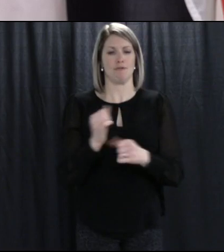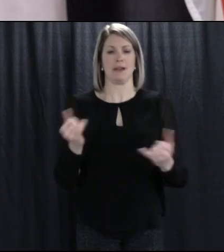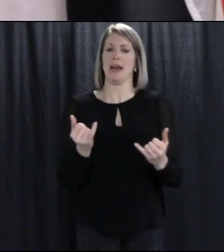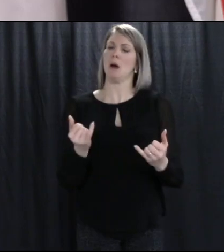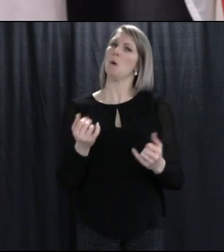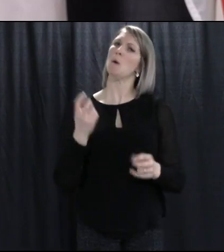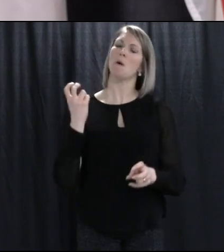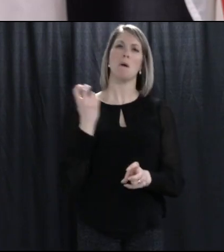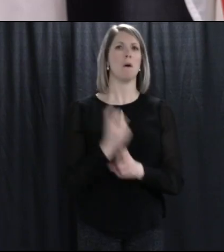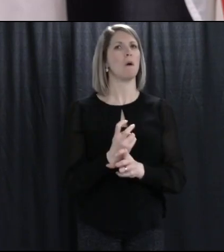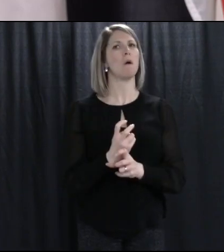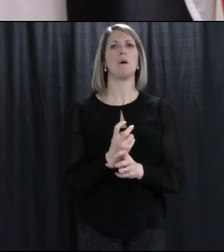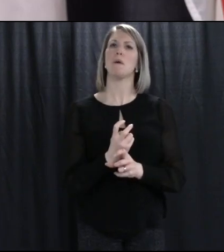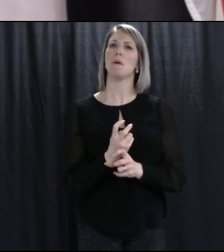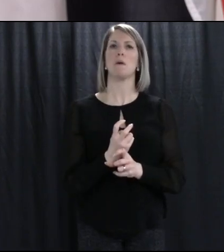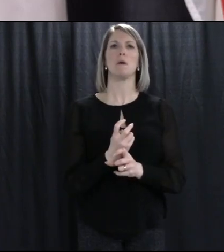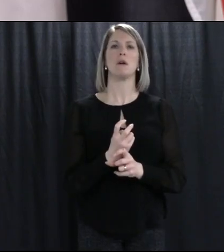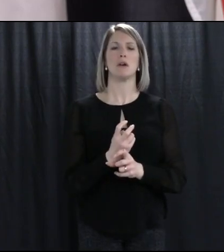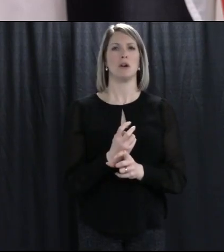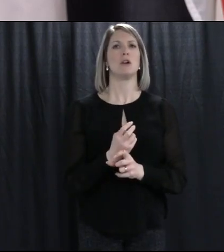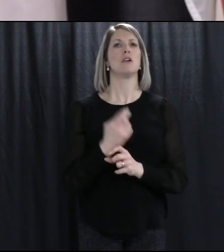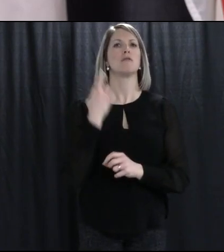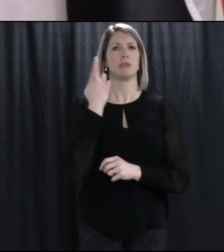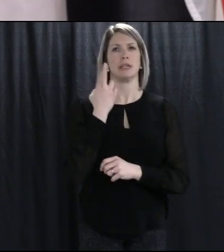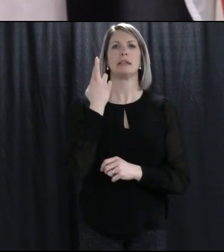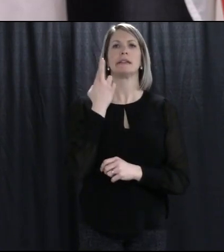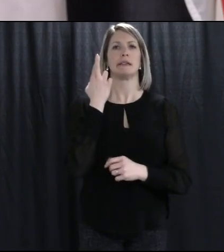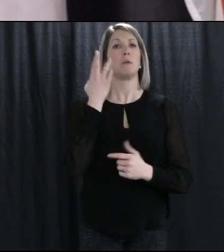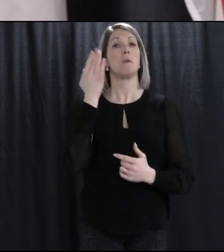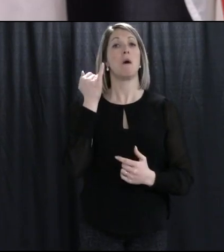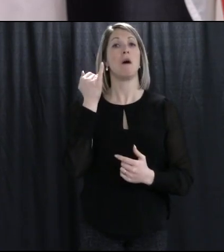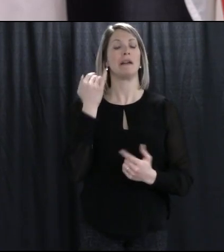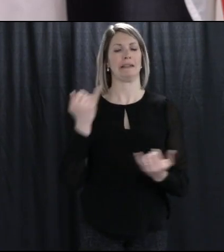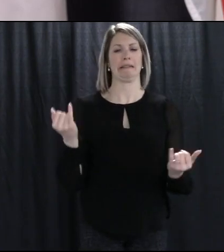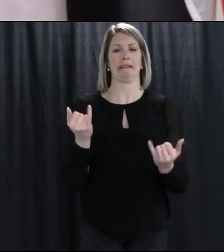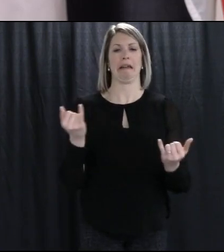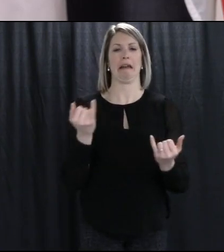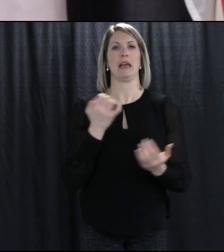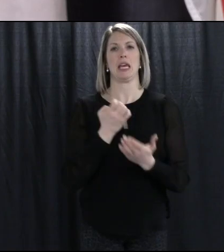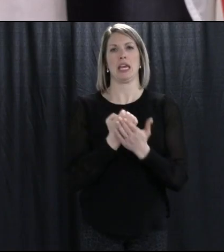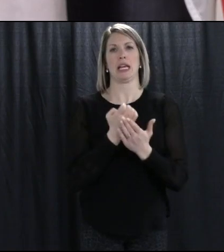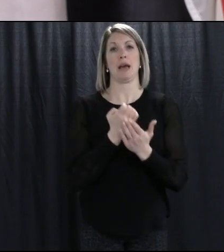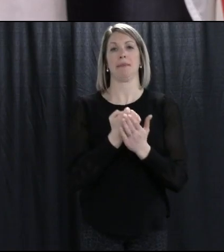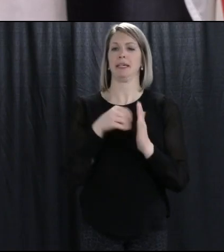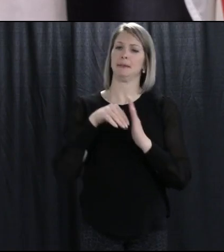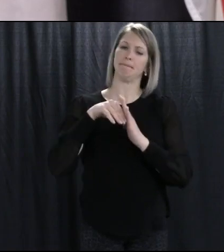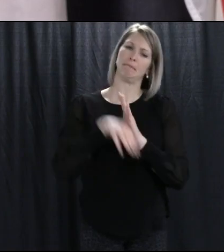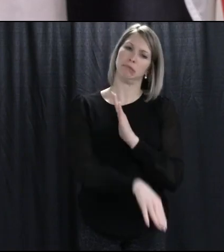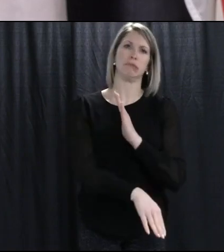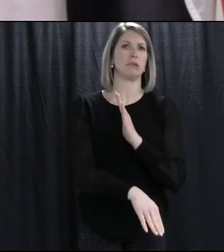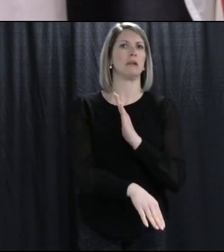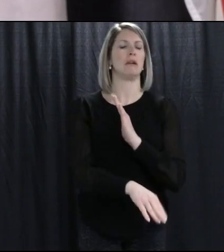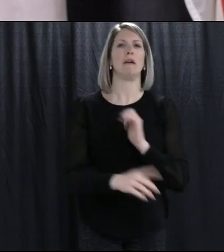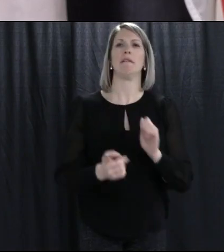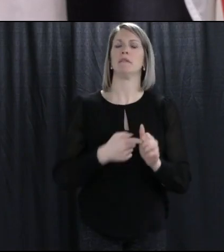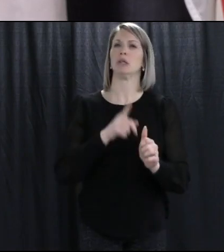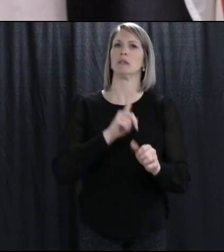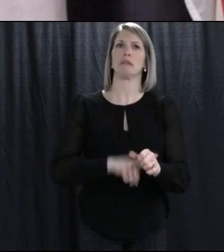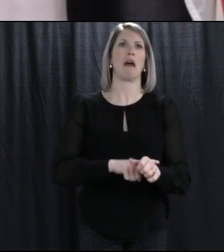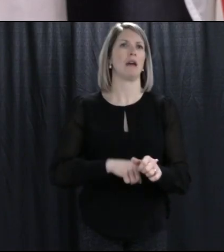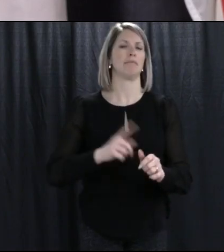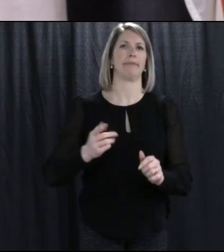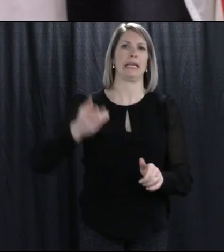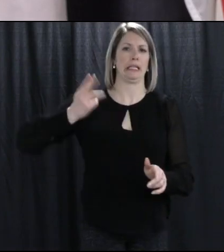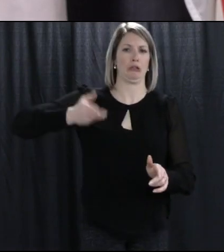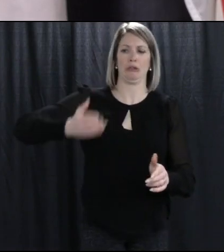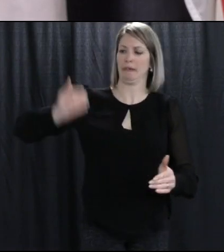saw today oil reached historic lows in our province, and we're seeing investment being deferred on many